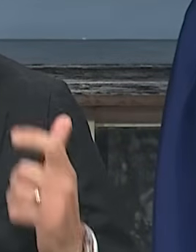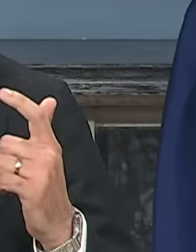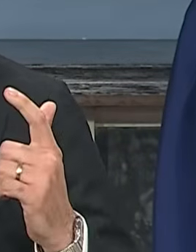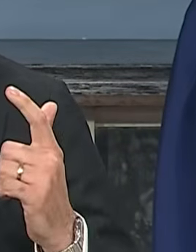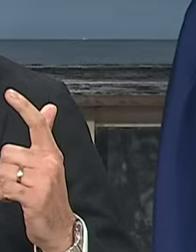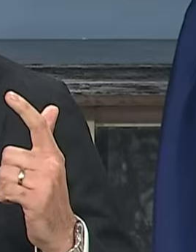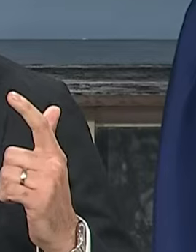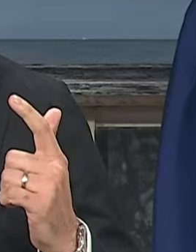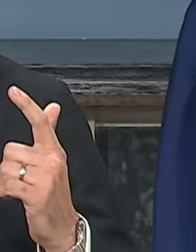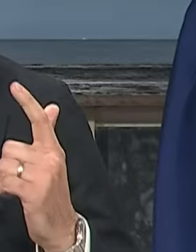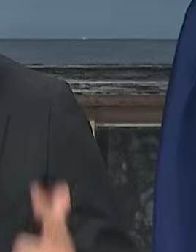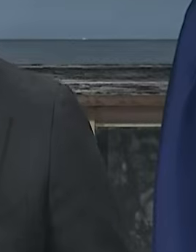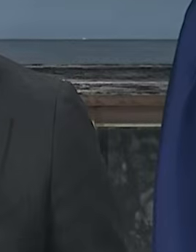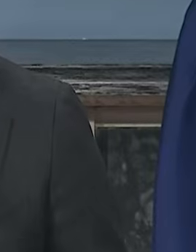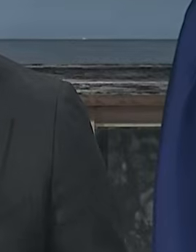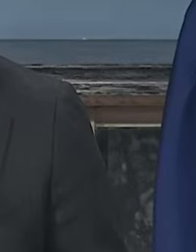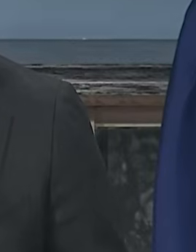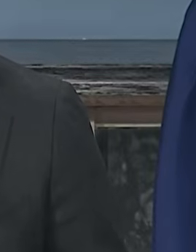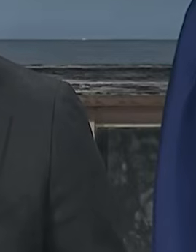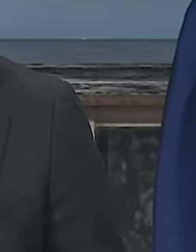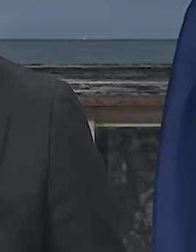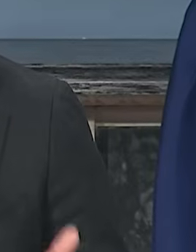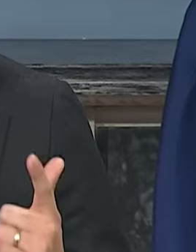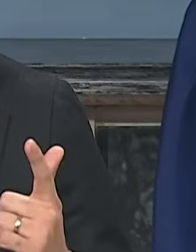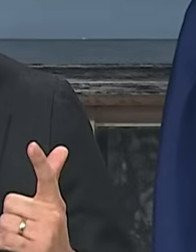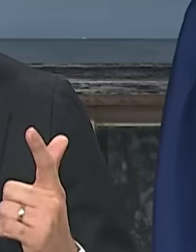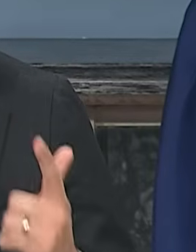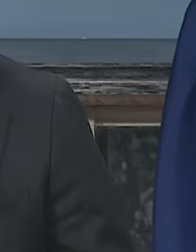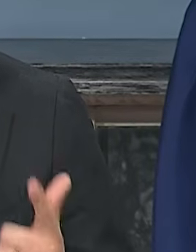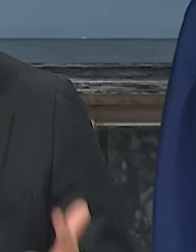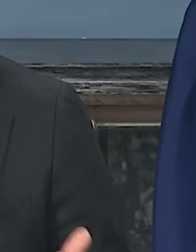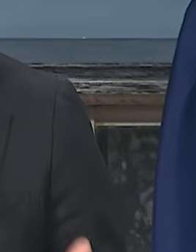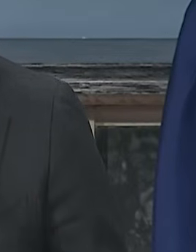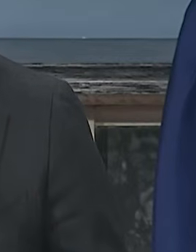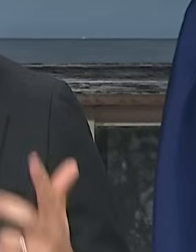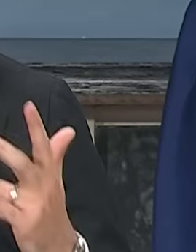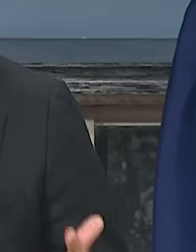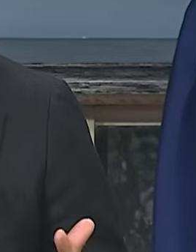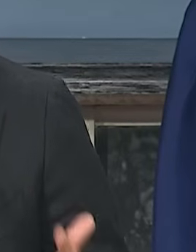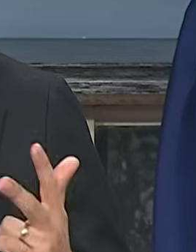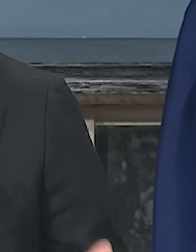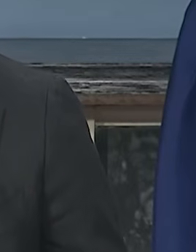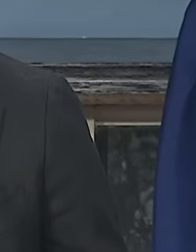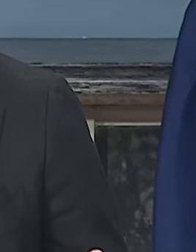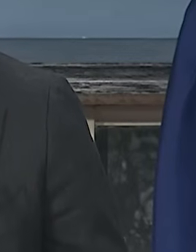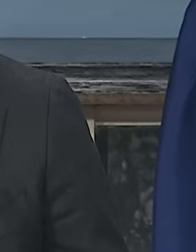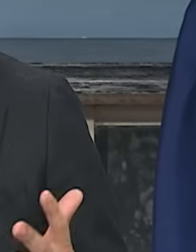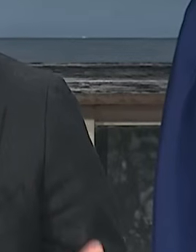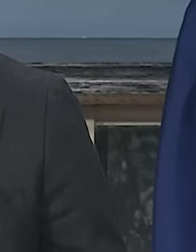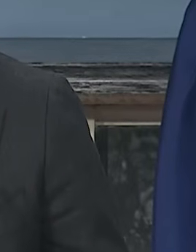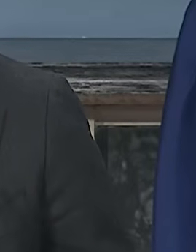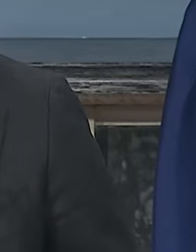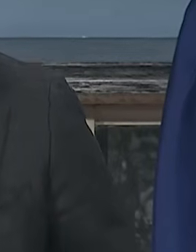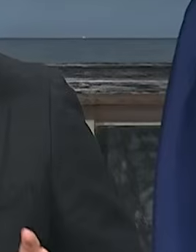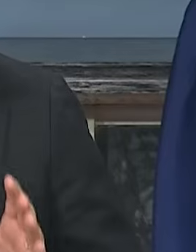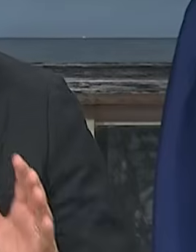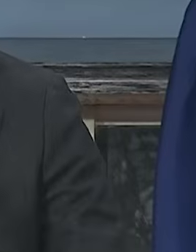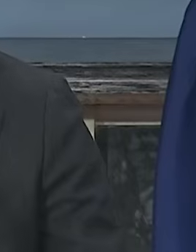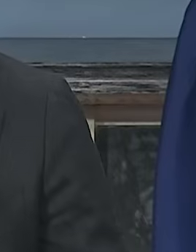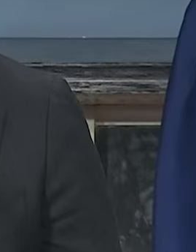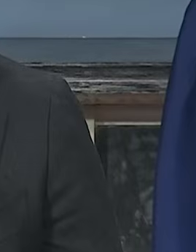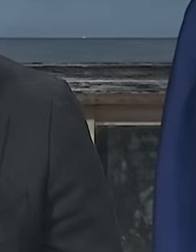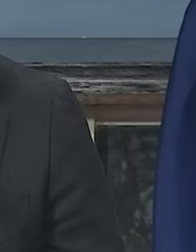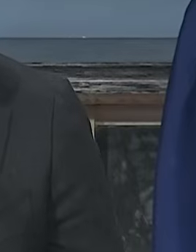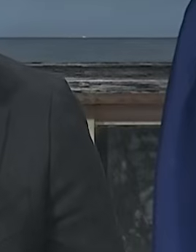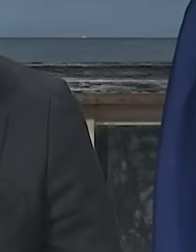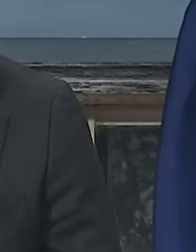childcare, the need for tenants of rent-stabilized housing to have their rents frozen, the need for the slowest buses in America to be fast and free. We're